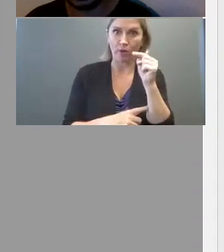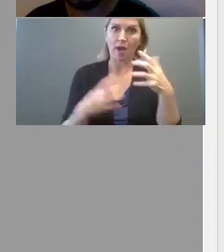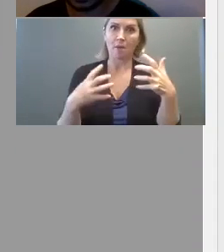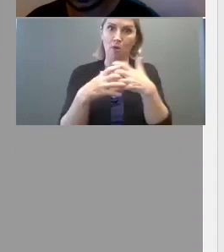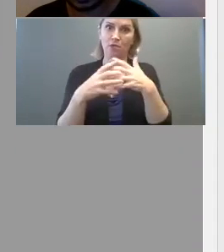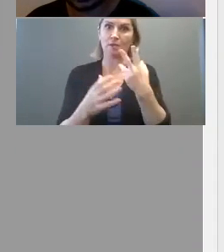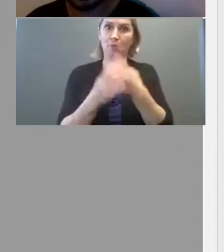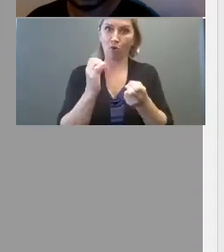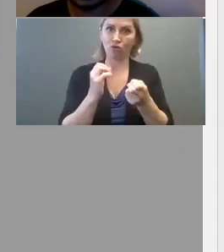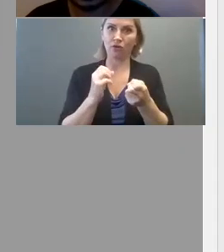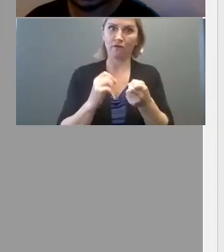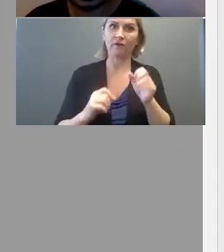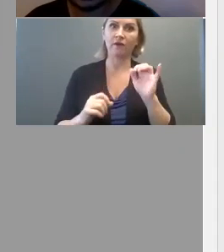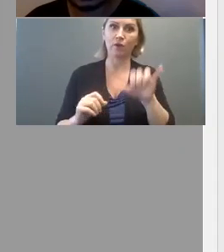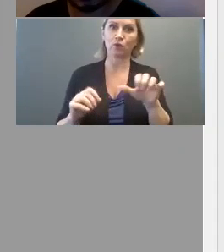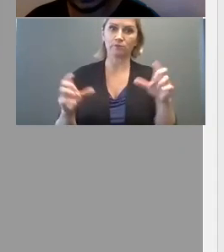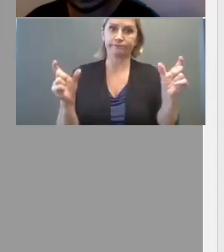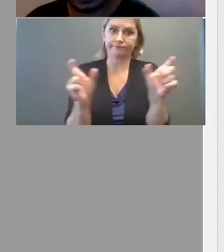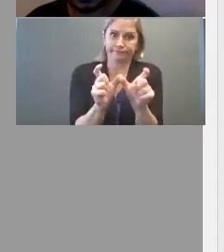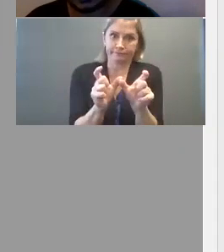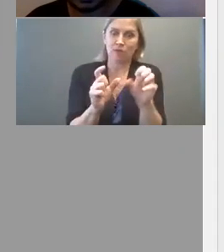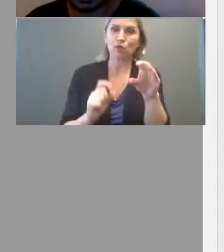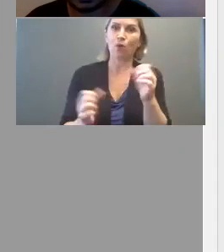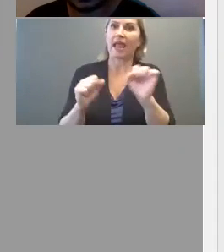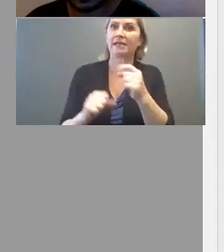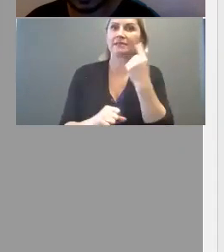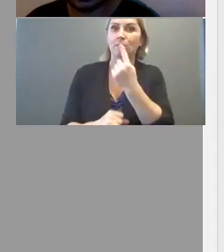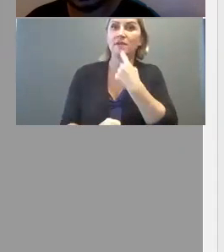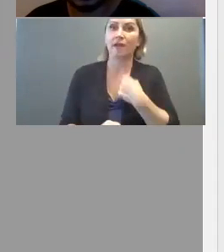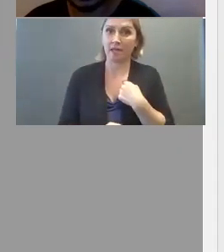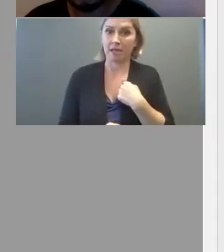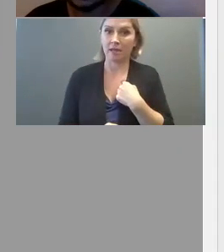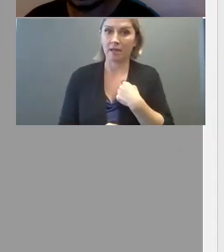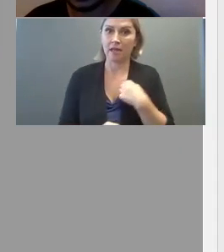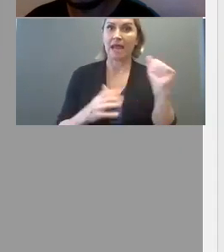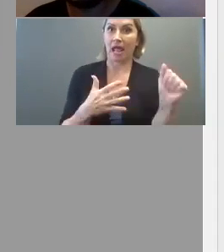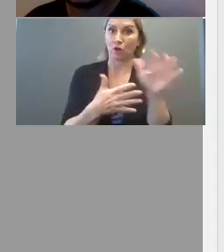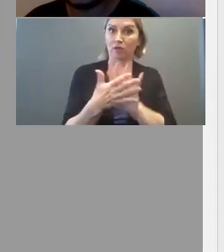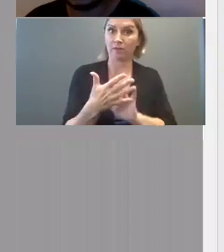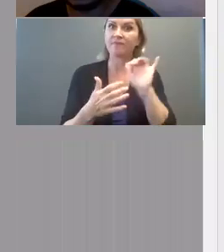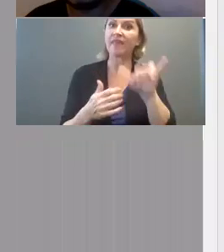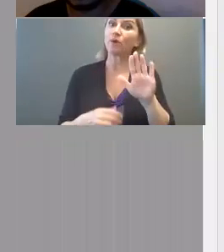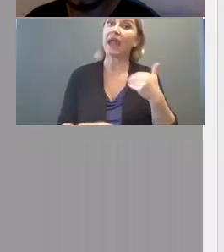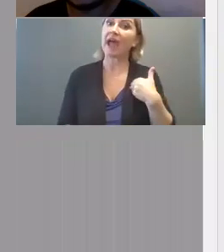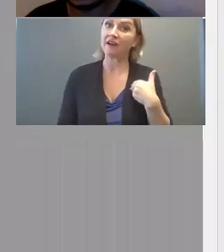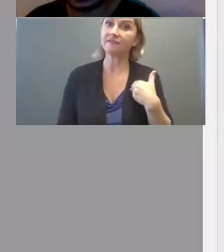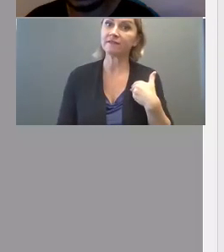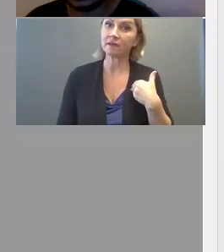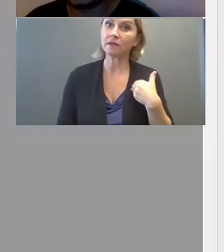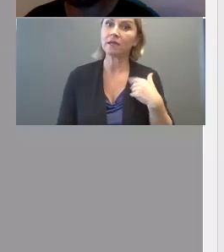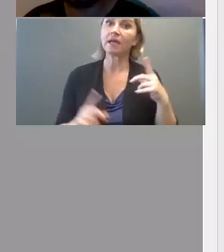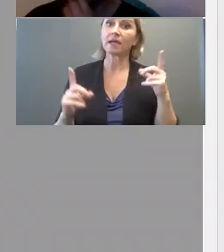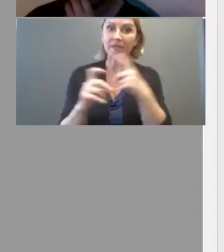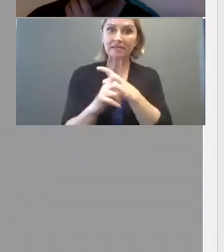those parts together. So can someone tell me an algorithm which would have a complexity